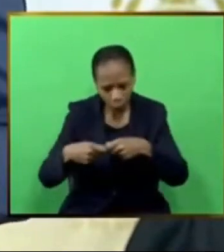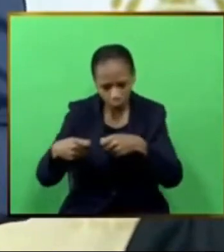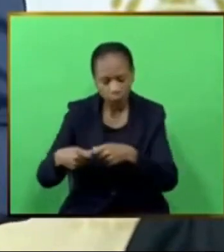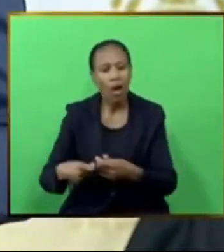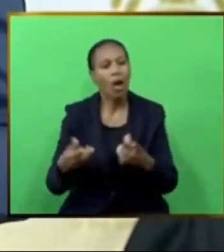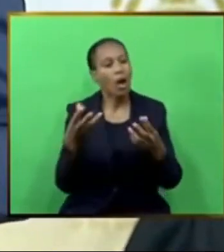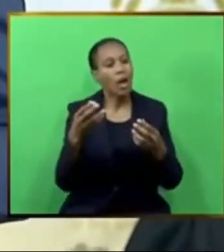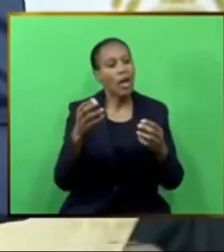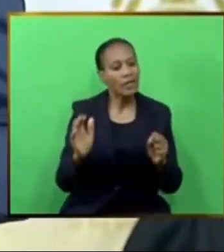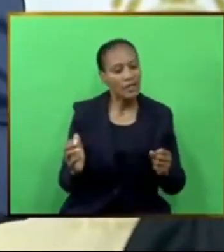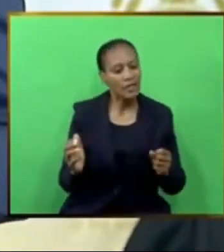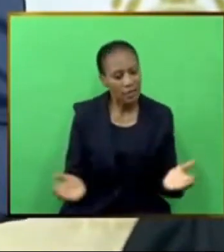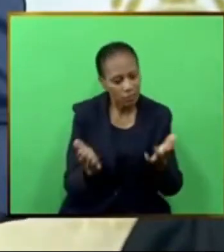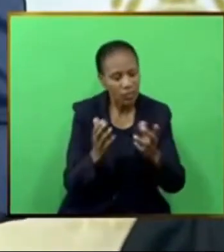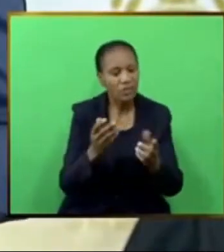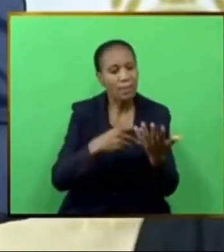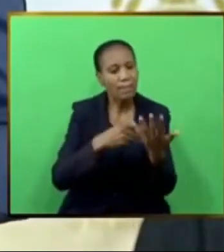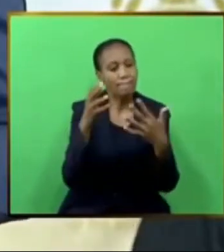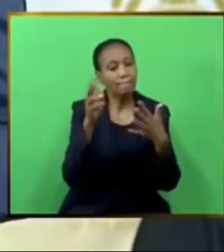policy to mainstream climate